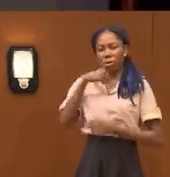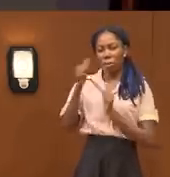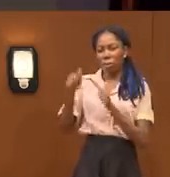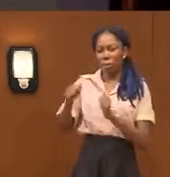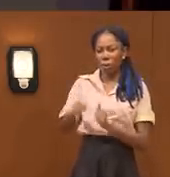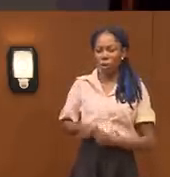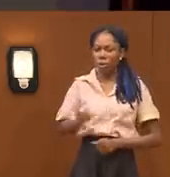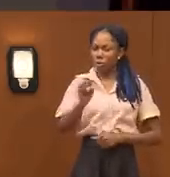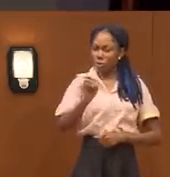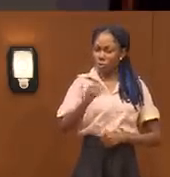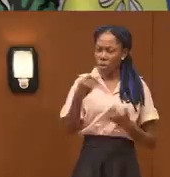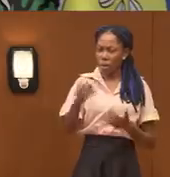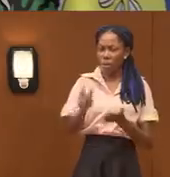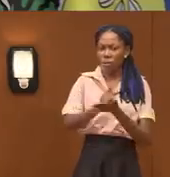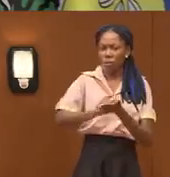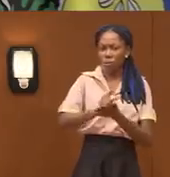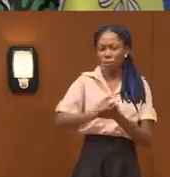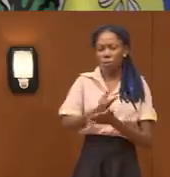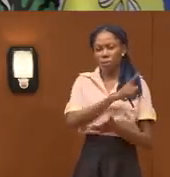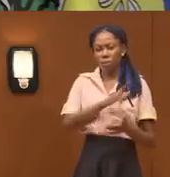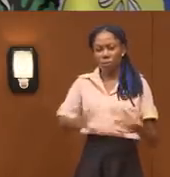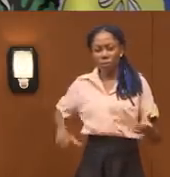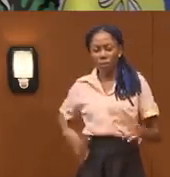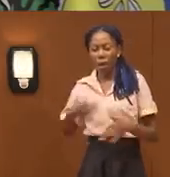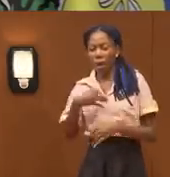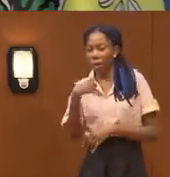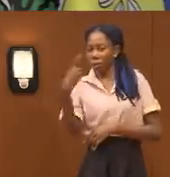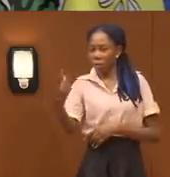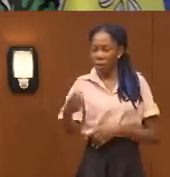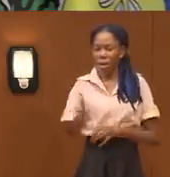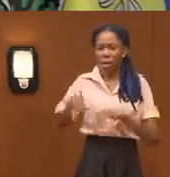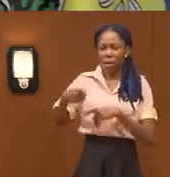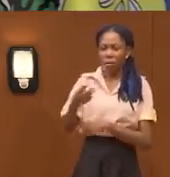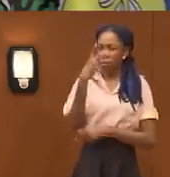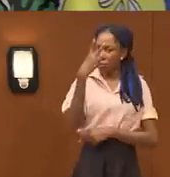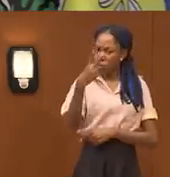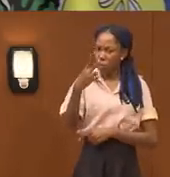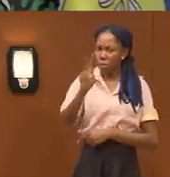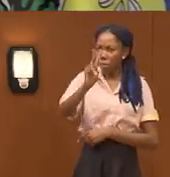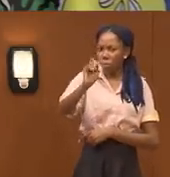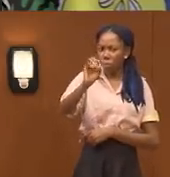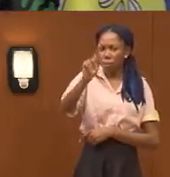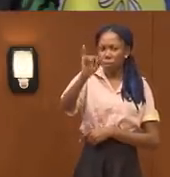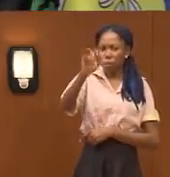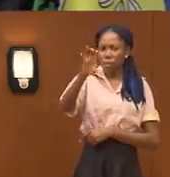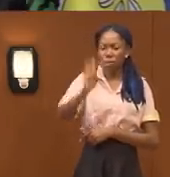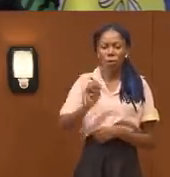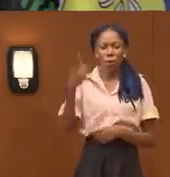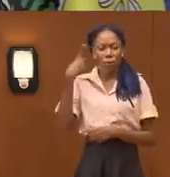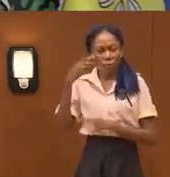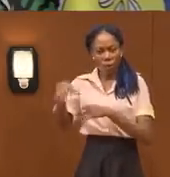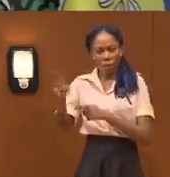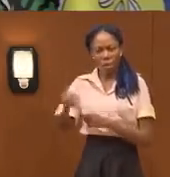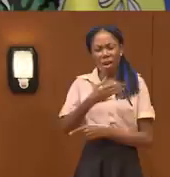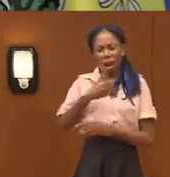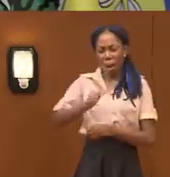they have given you the requisite notices. You said it yourself, the 2 notices, they've given it to you. So they've made it